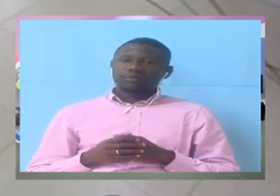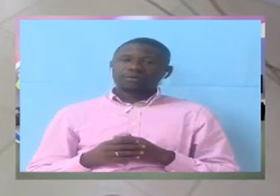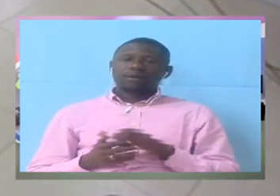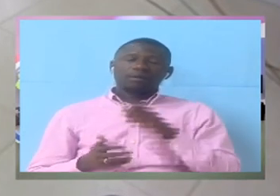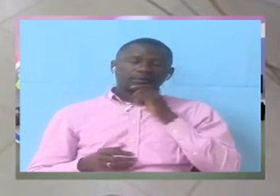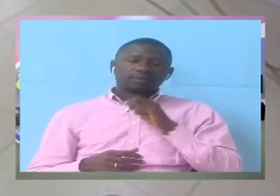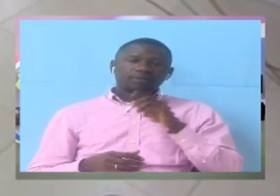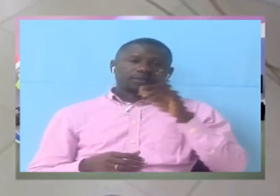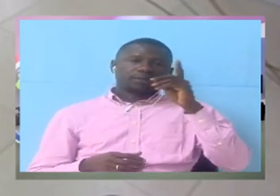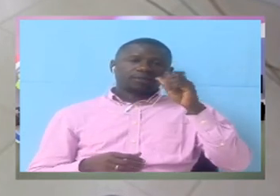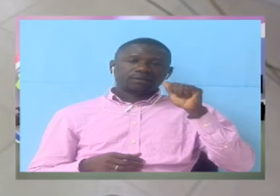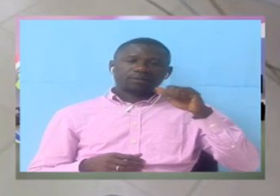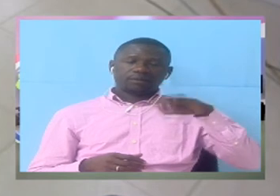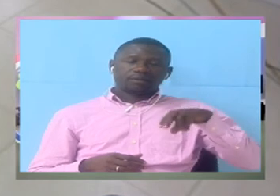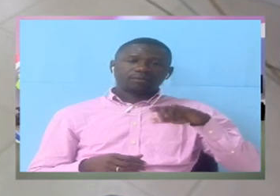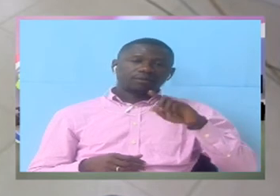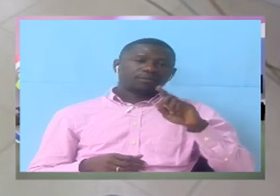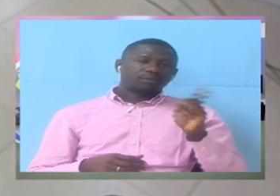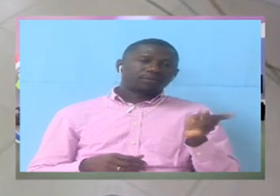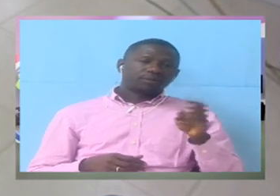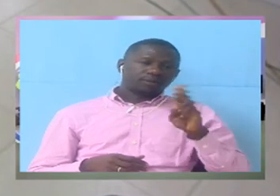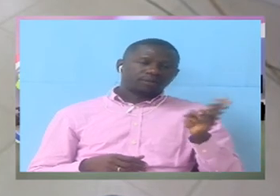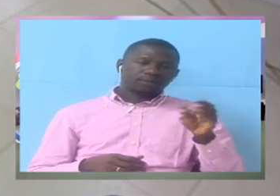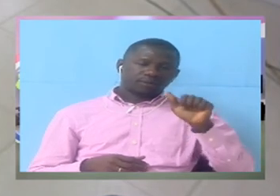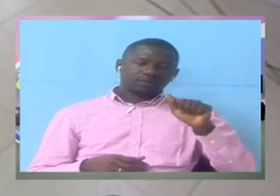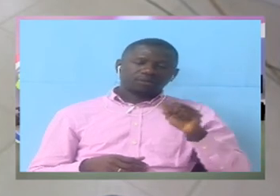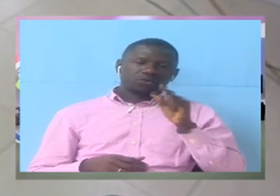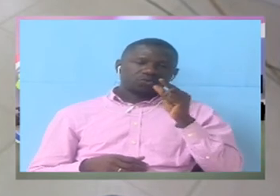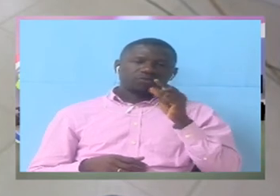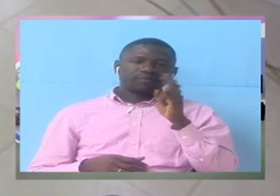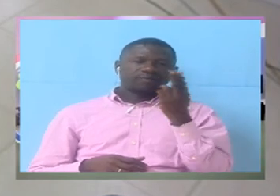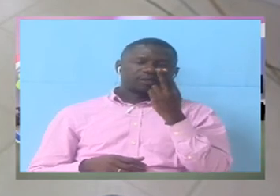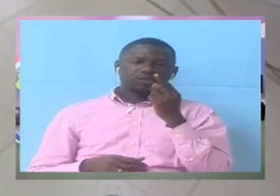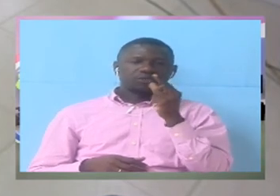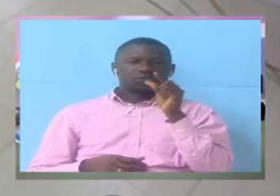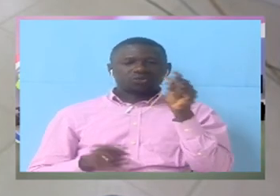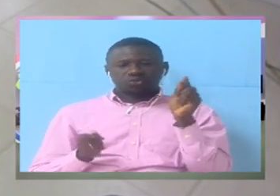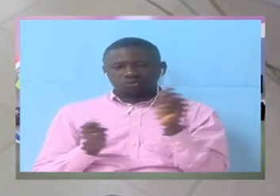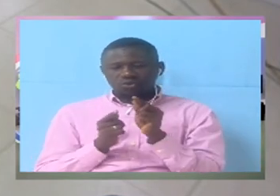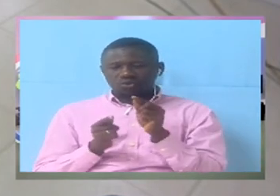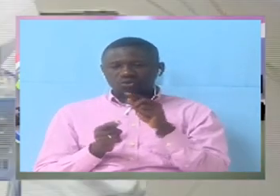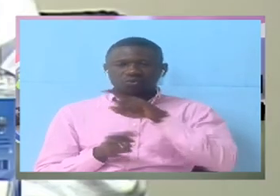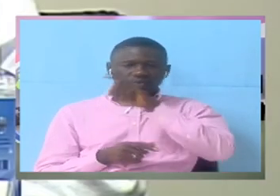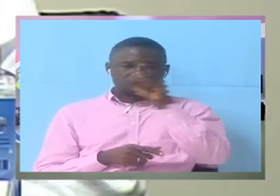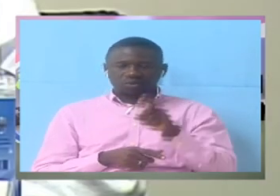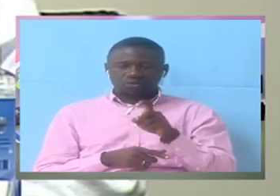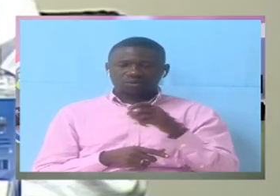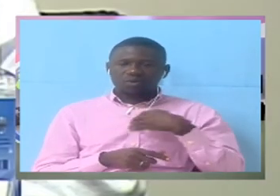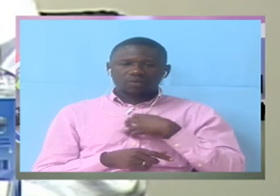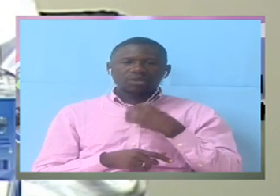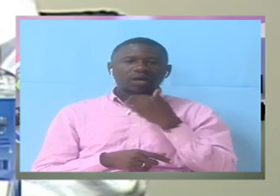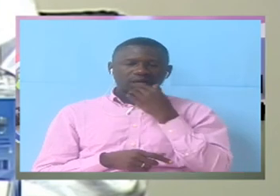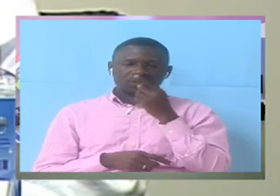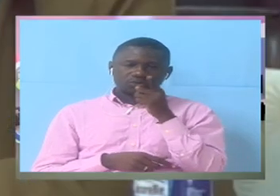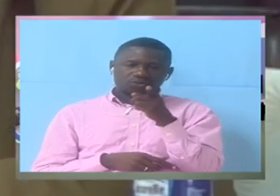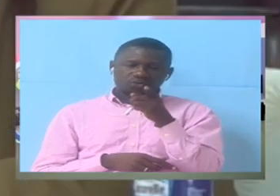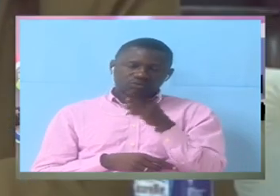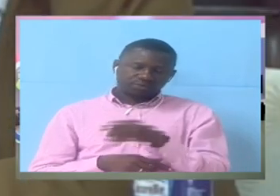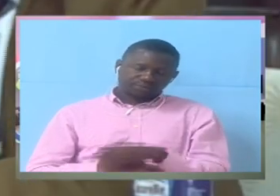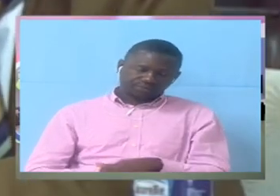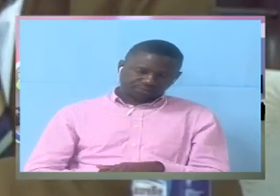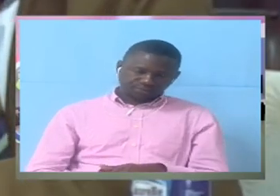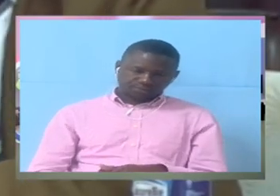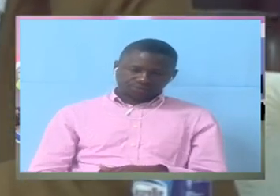Mr. Dampha. Two very short questions. Mr. Dampha, in Umbarabake, nyinin car fula bembul